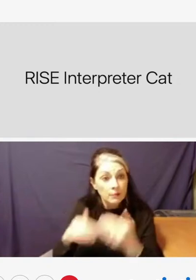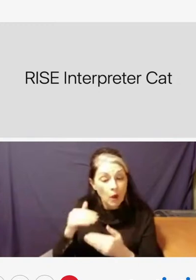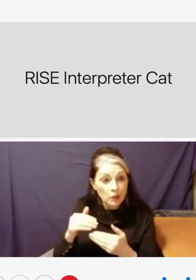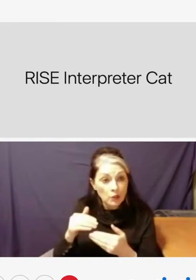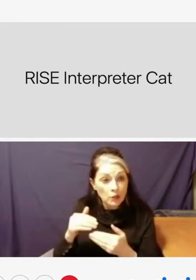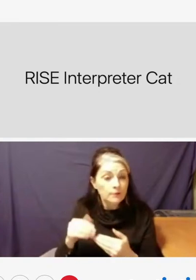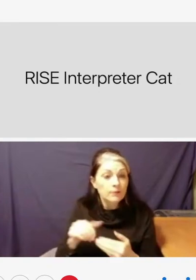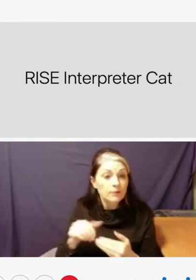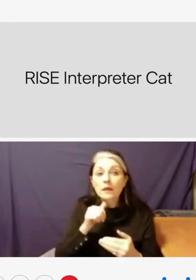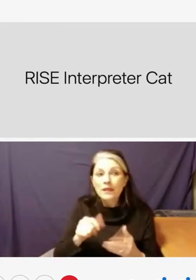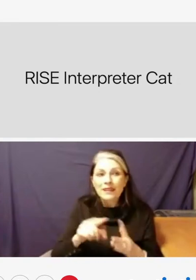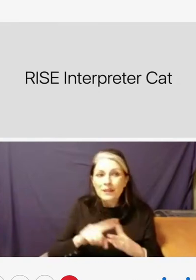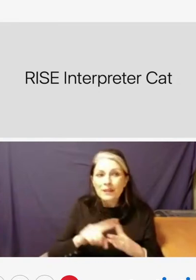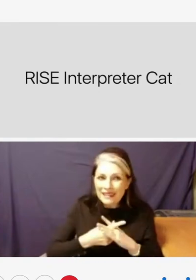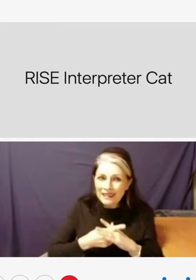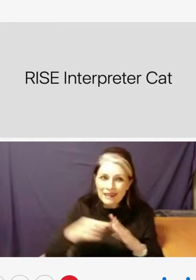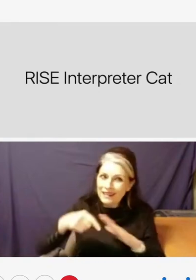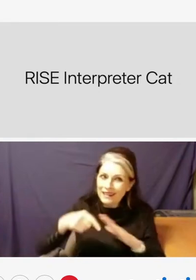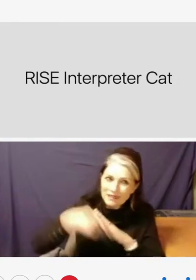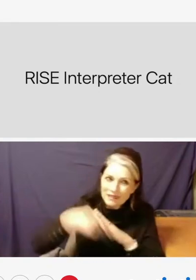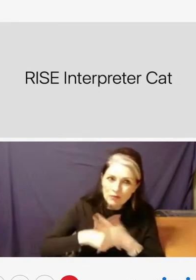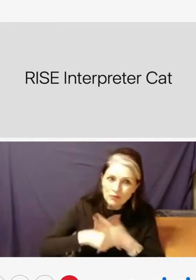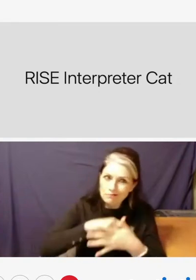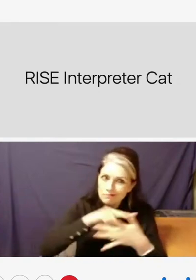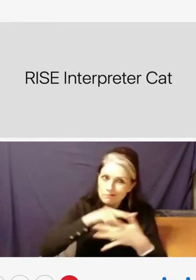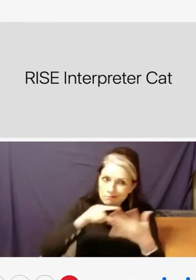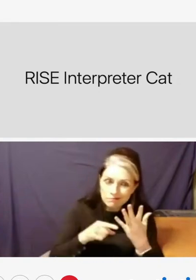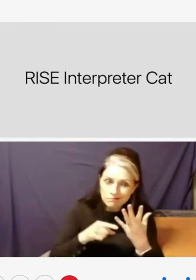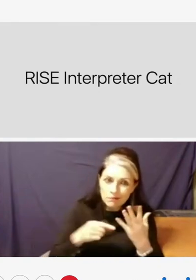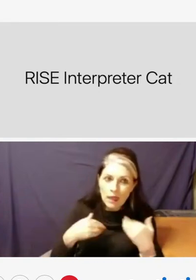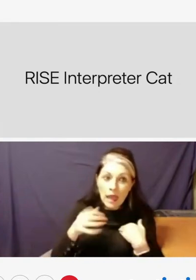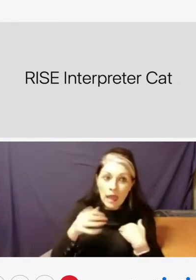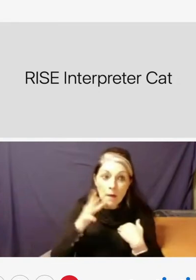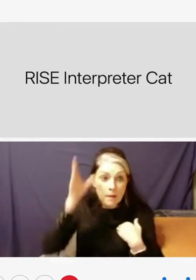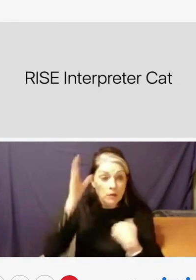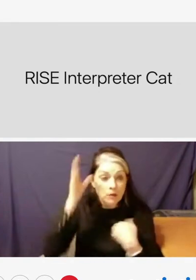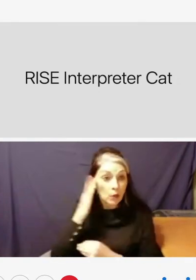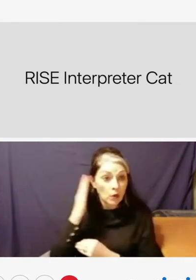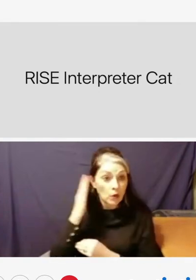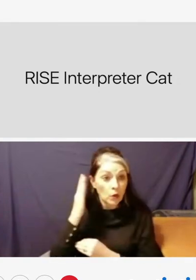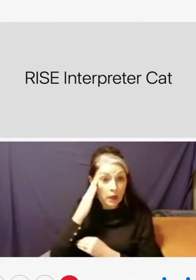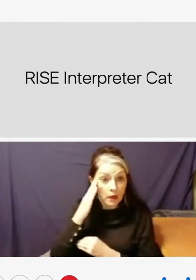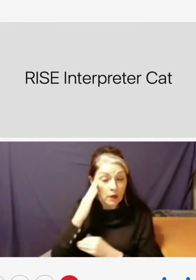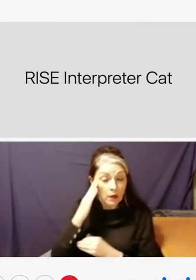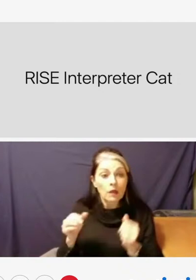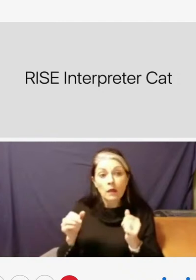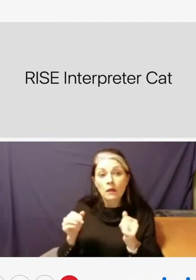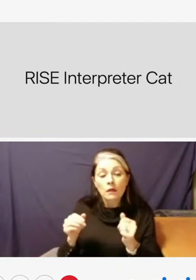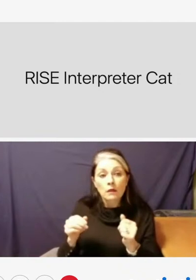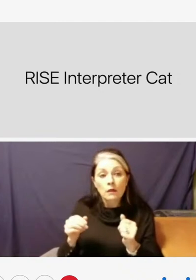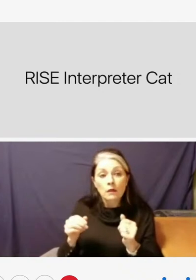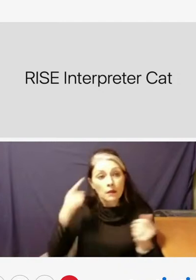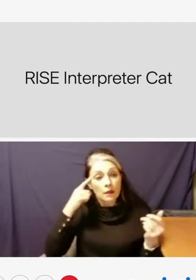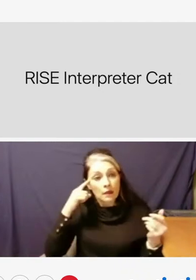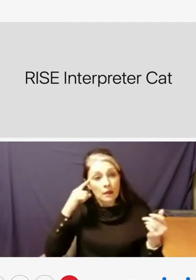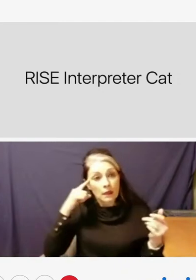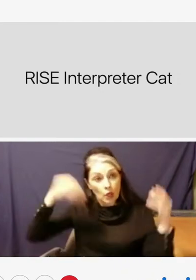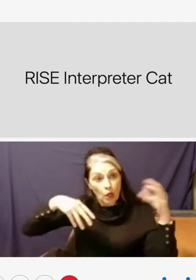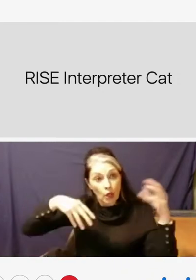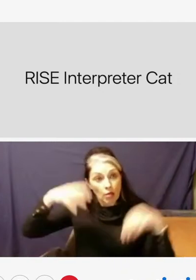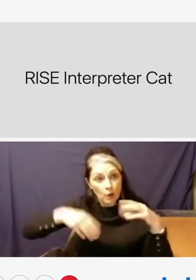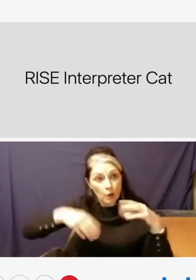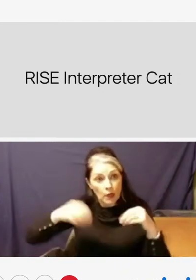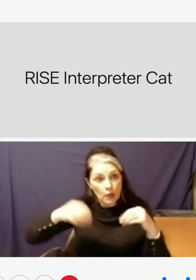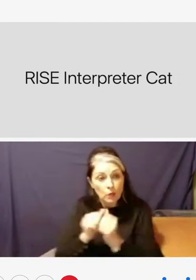too much into detail but there were parents that were aware uh and with in collaboration with uh Katie we did sound out a